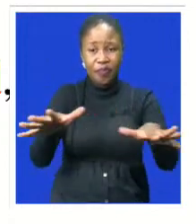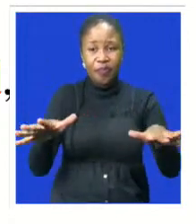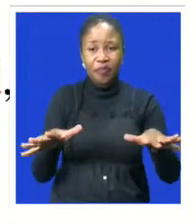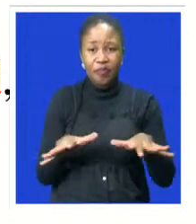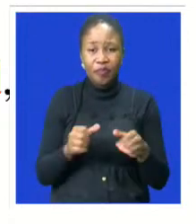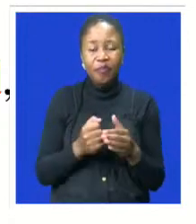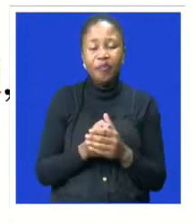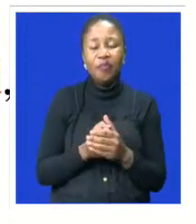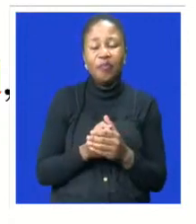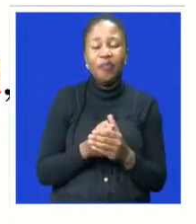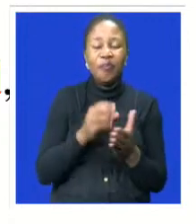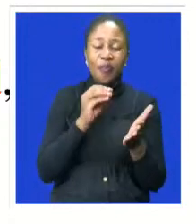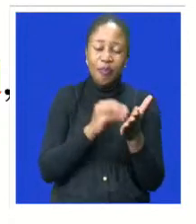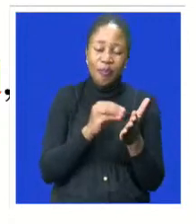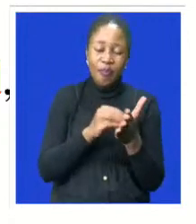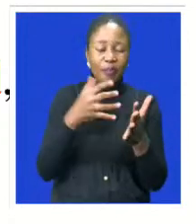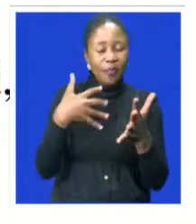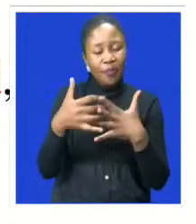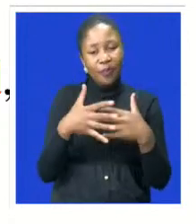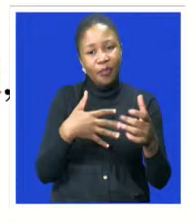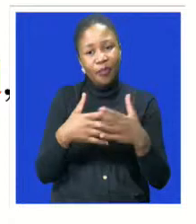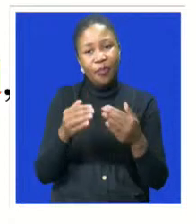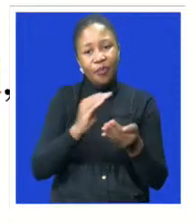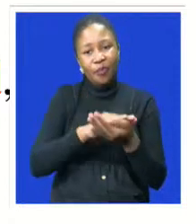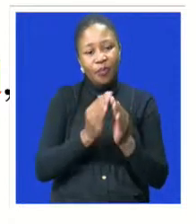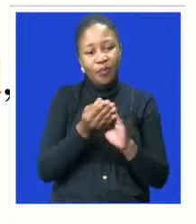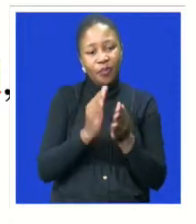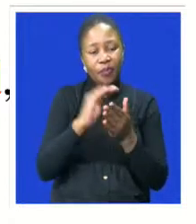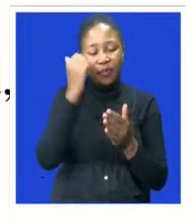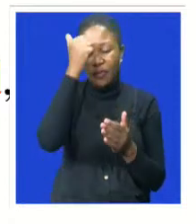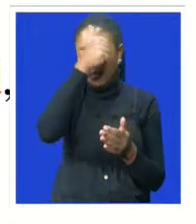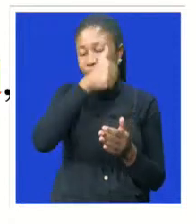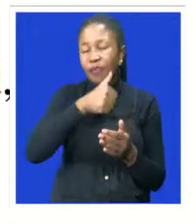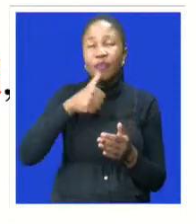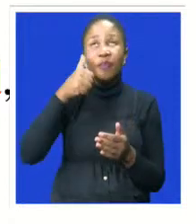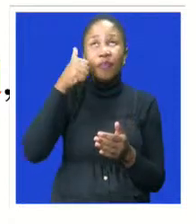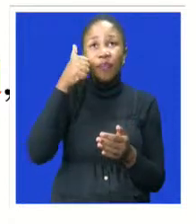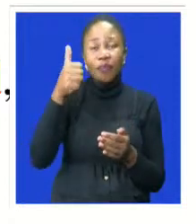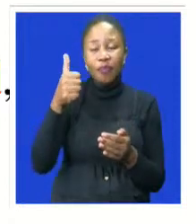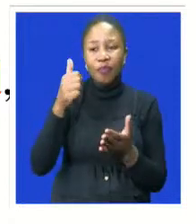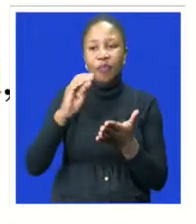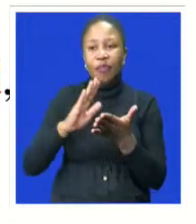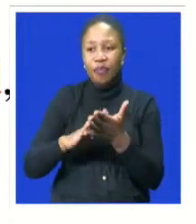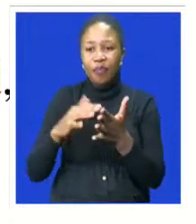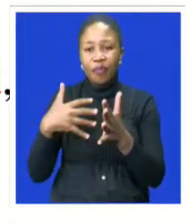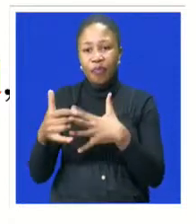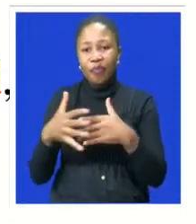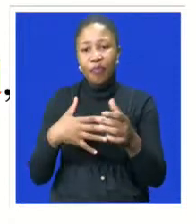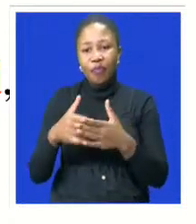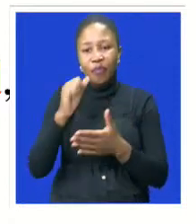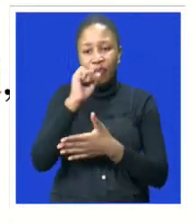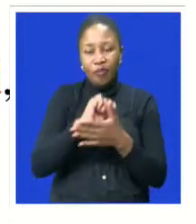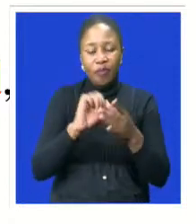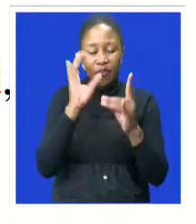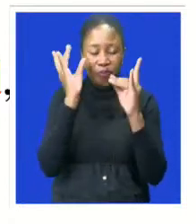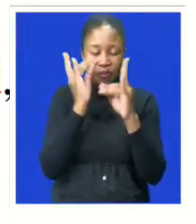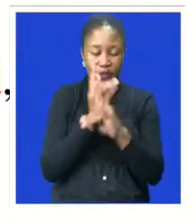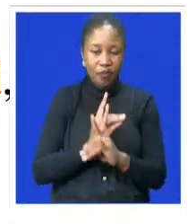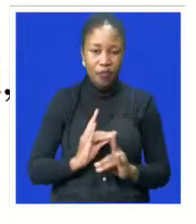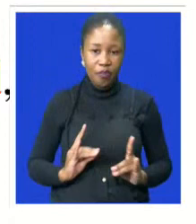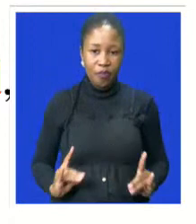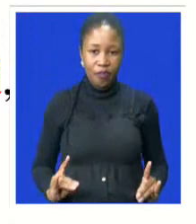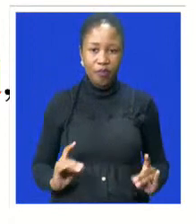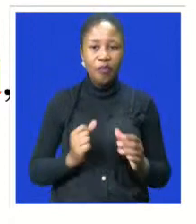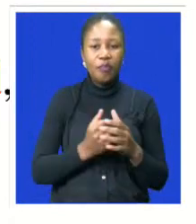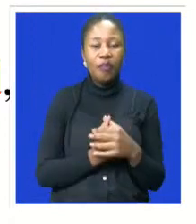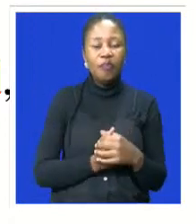there are things that were created by God and things that were made by humans. Also, dear